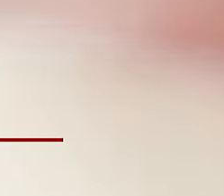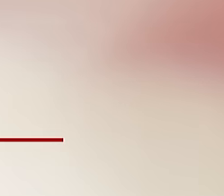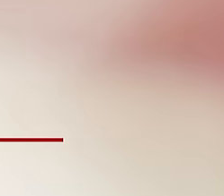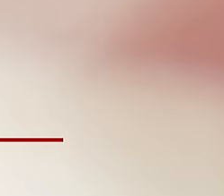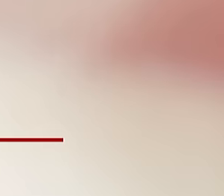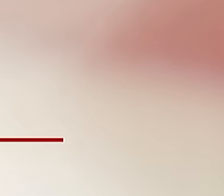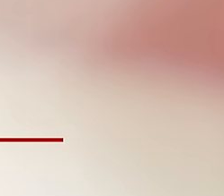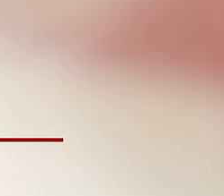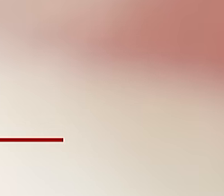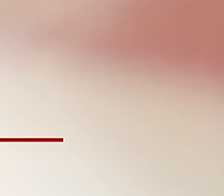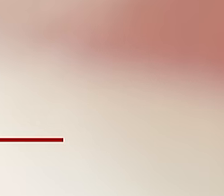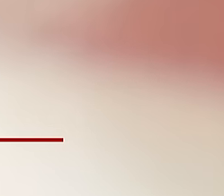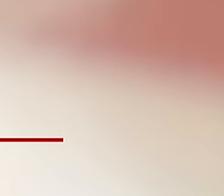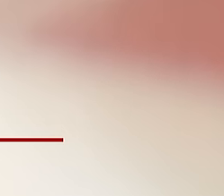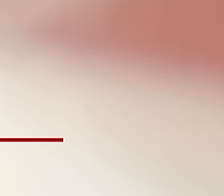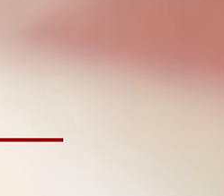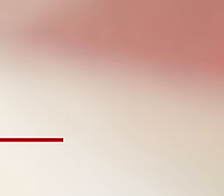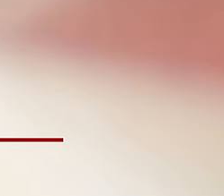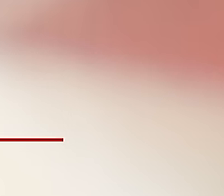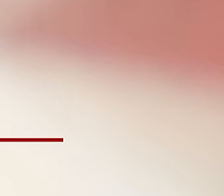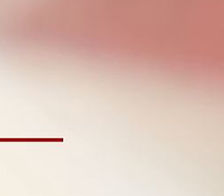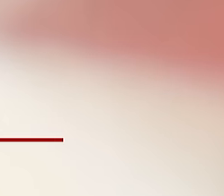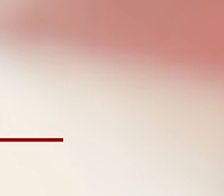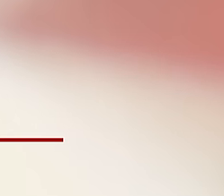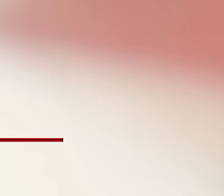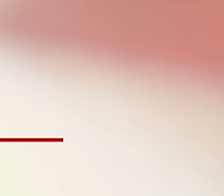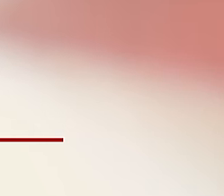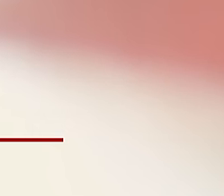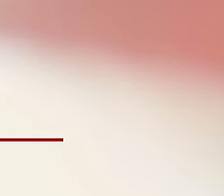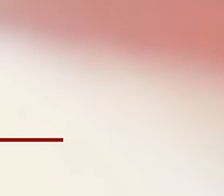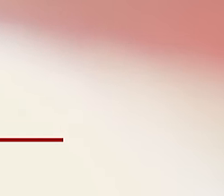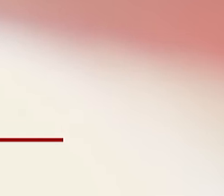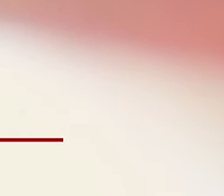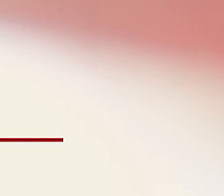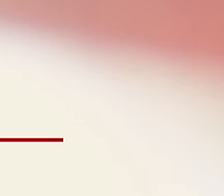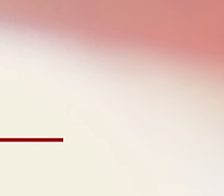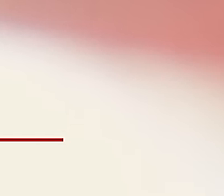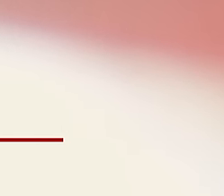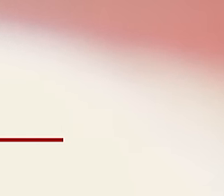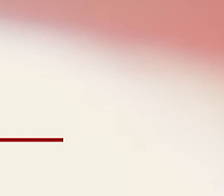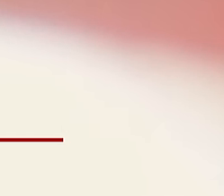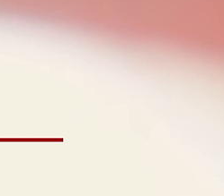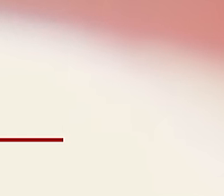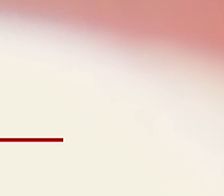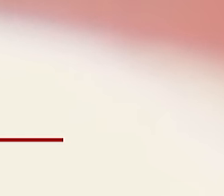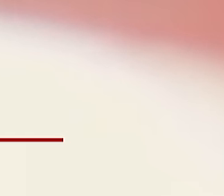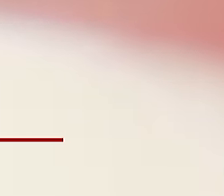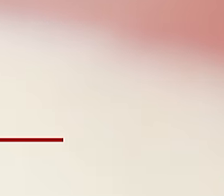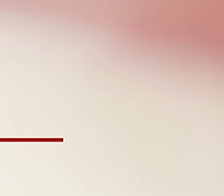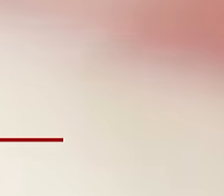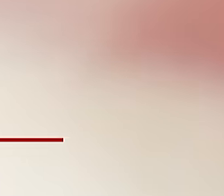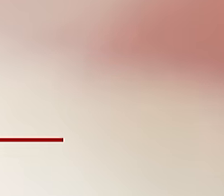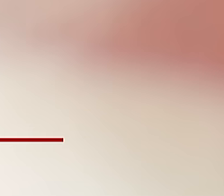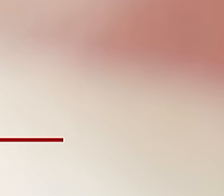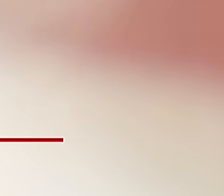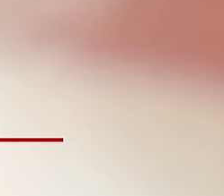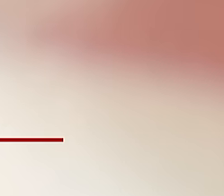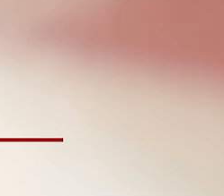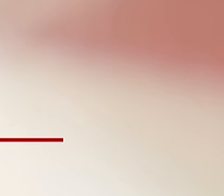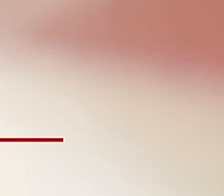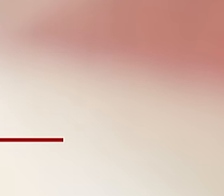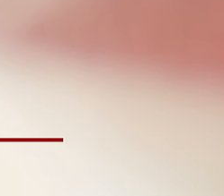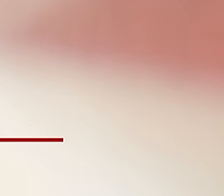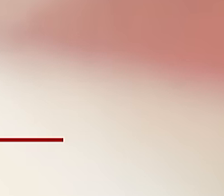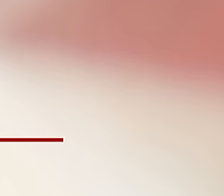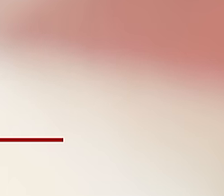God you relieve me when I'm in distress have